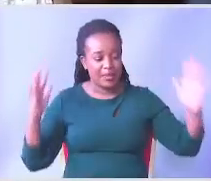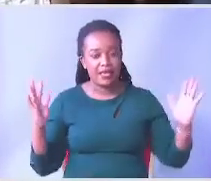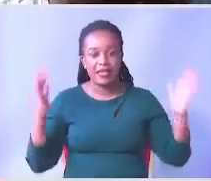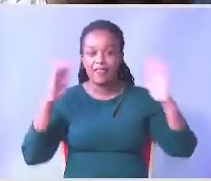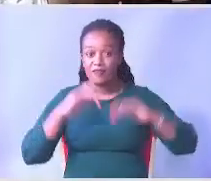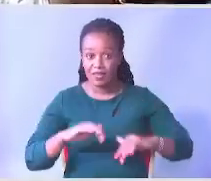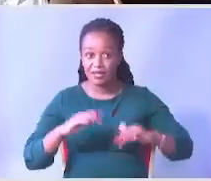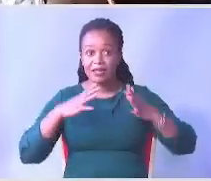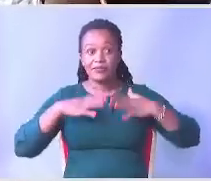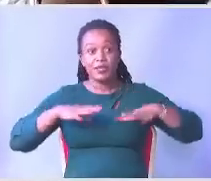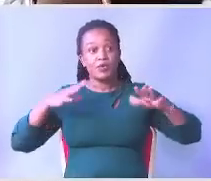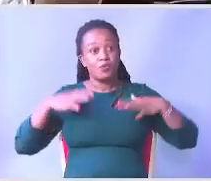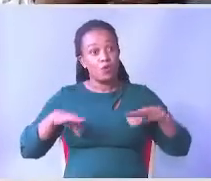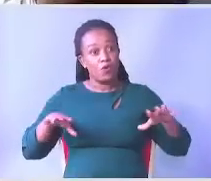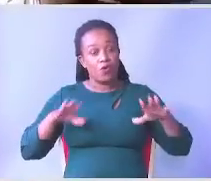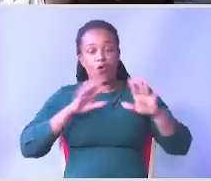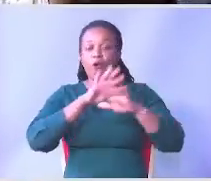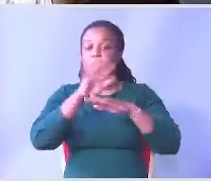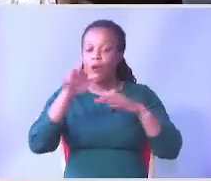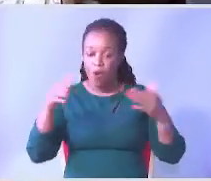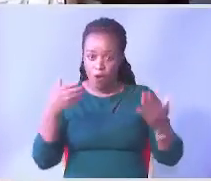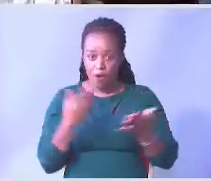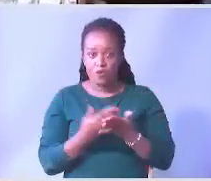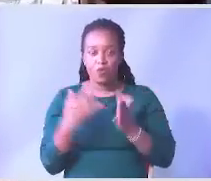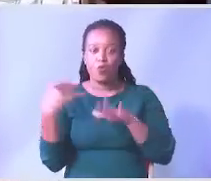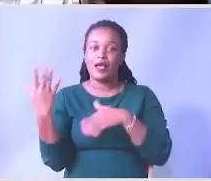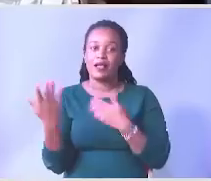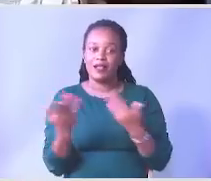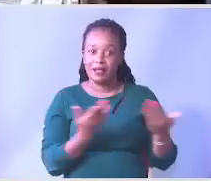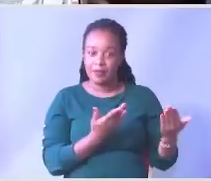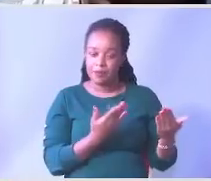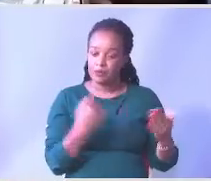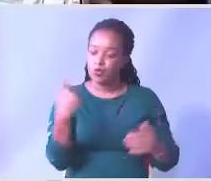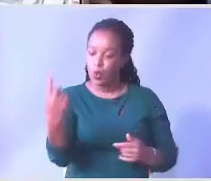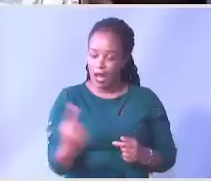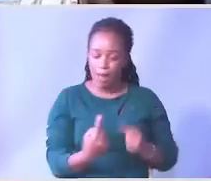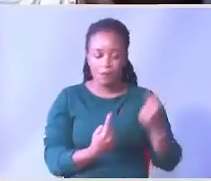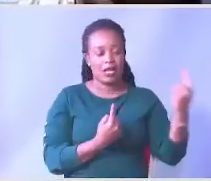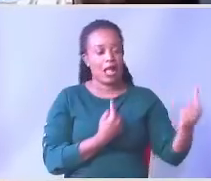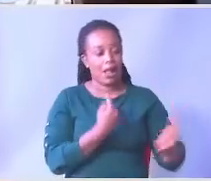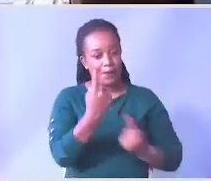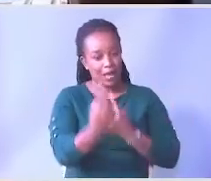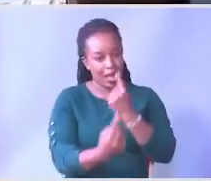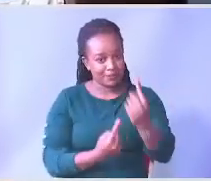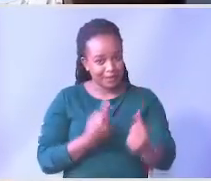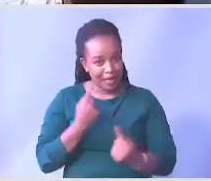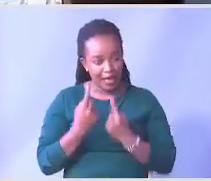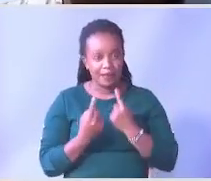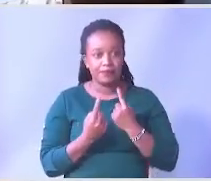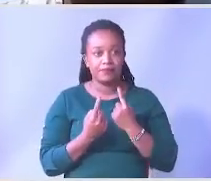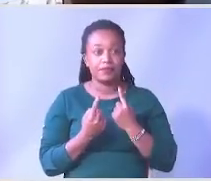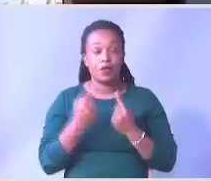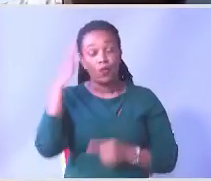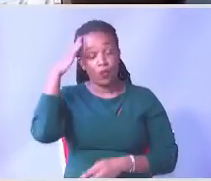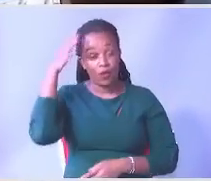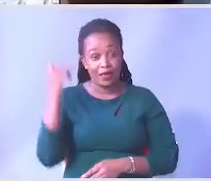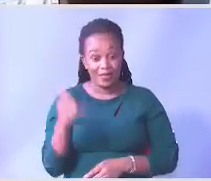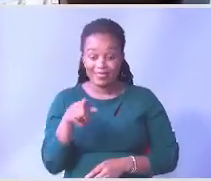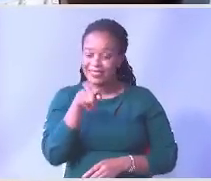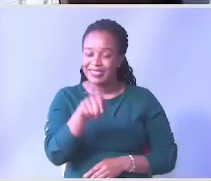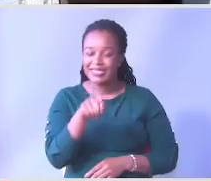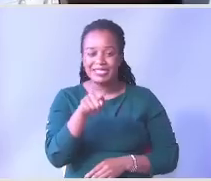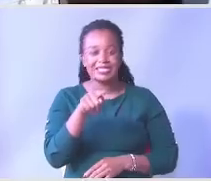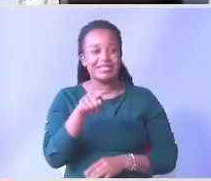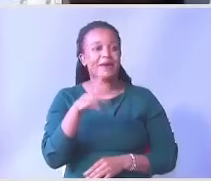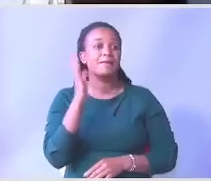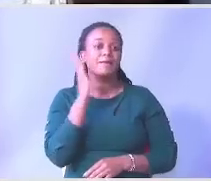na watu wote wamekaribishwa, wakuje na wasikose, kwa sababu hii ndio itakuwa